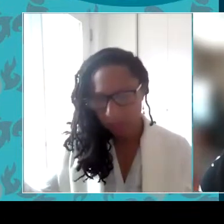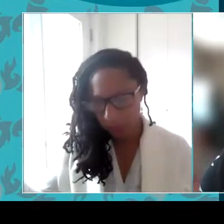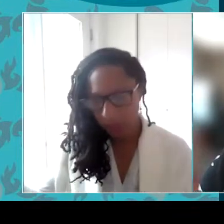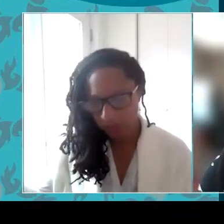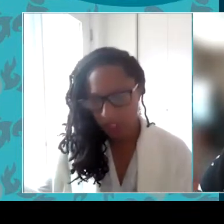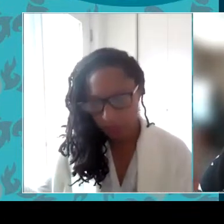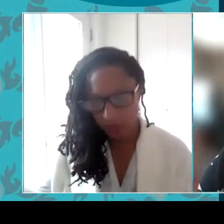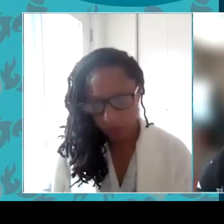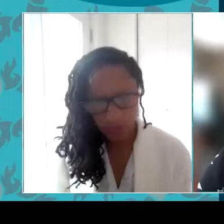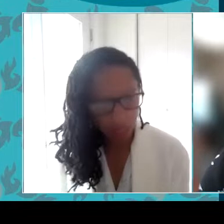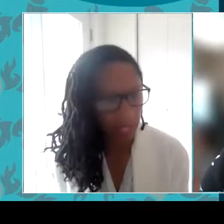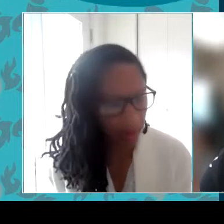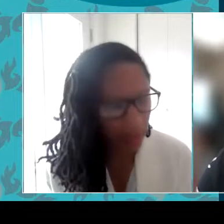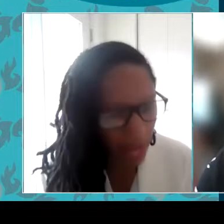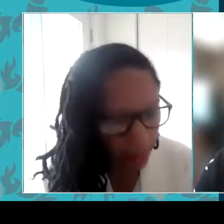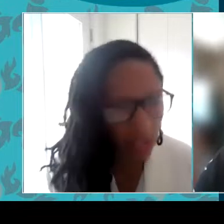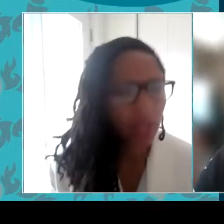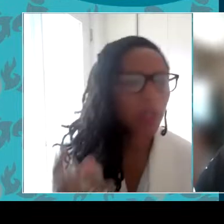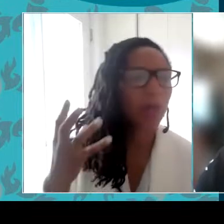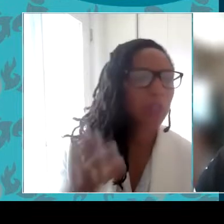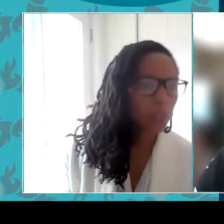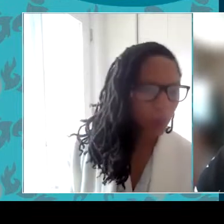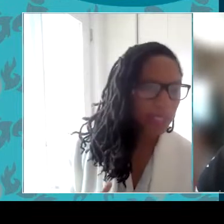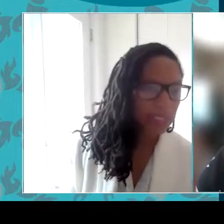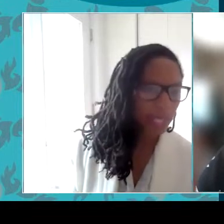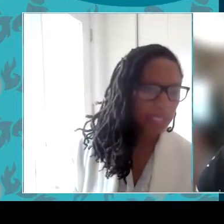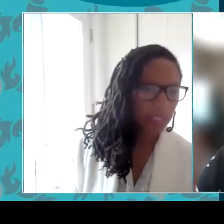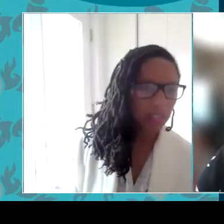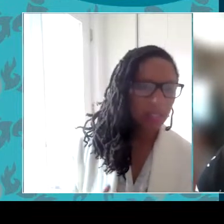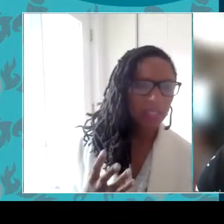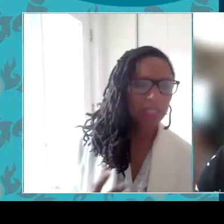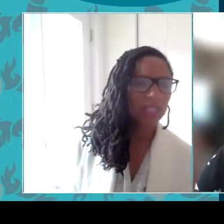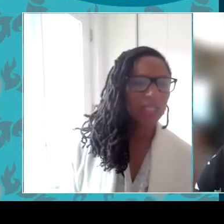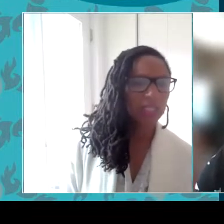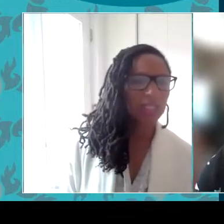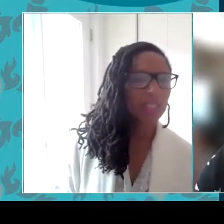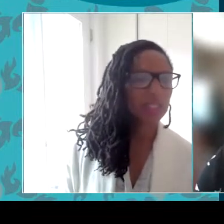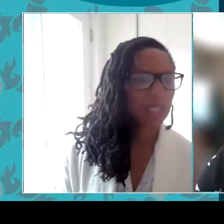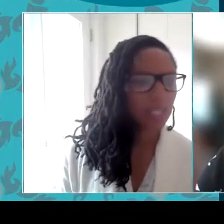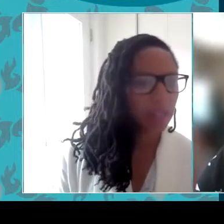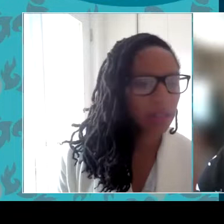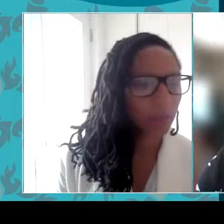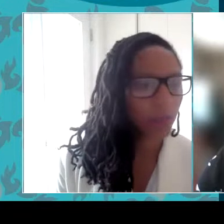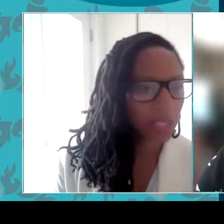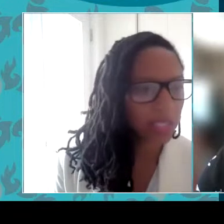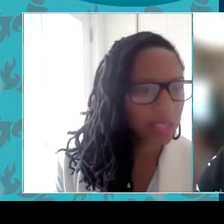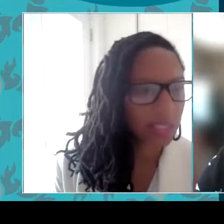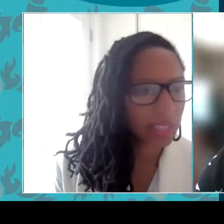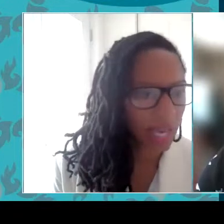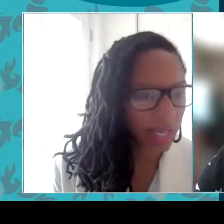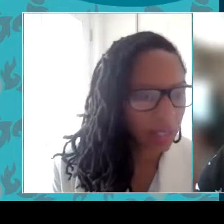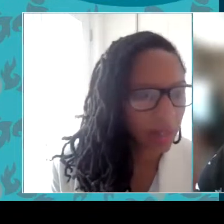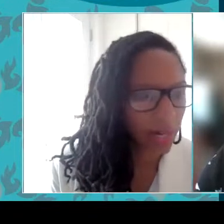syrup over each of the words coming out of their mouth. So I'm so excited that Neely is here with